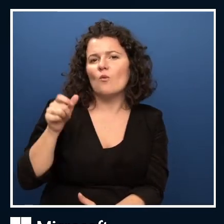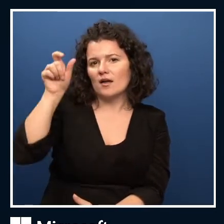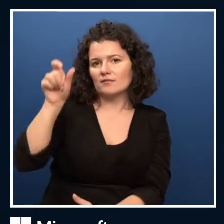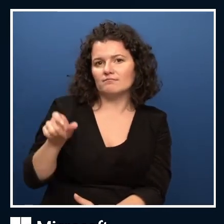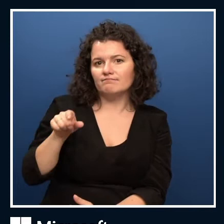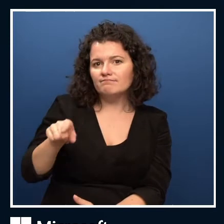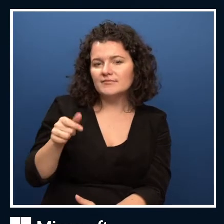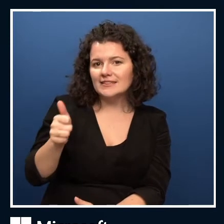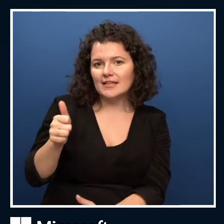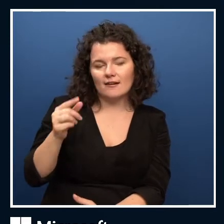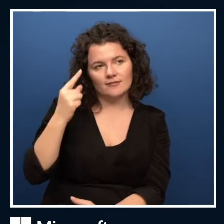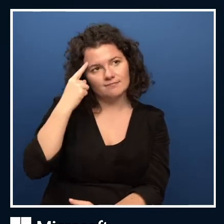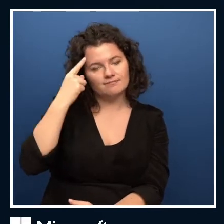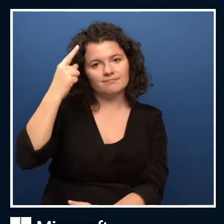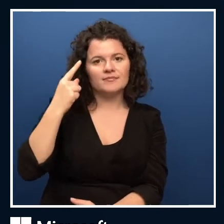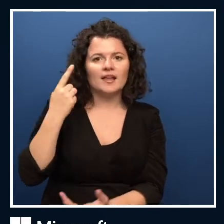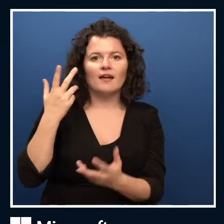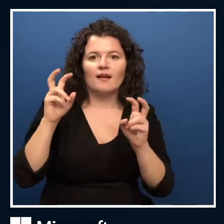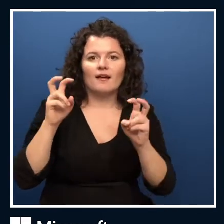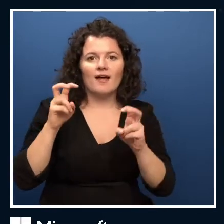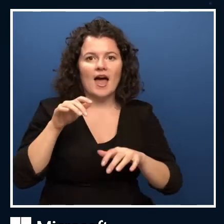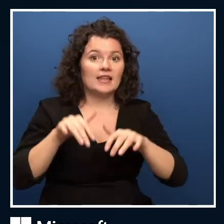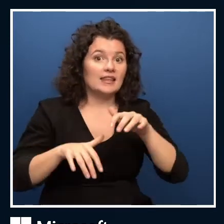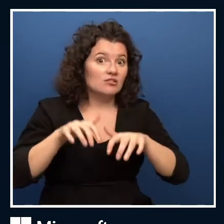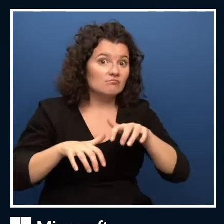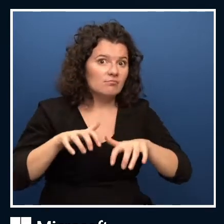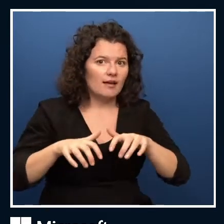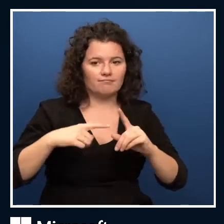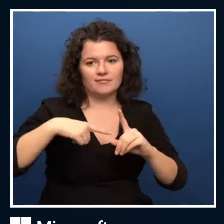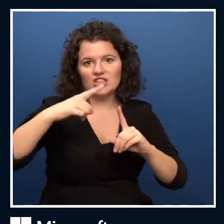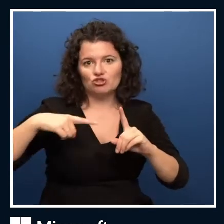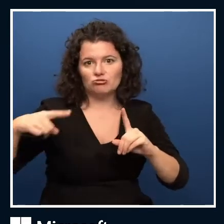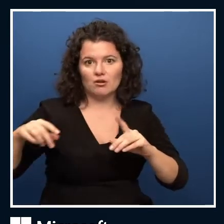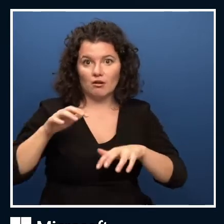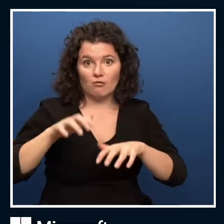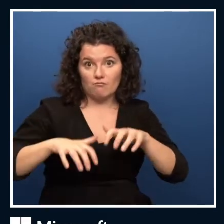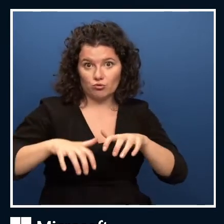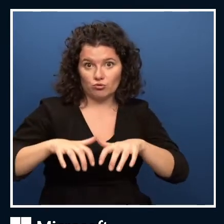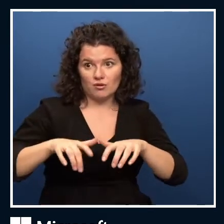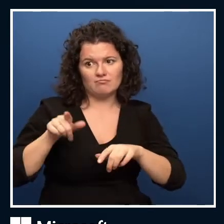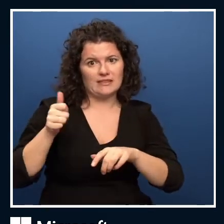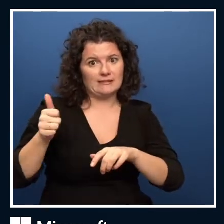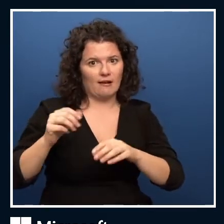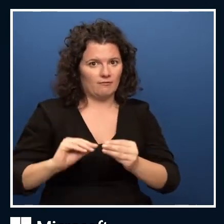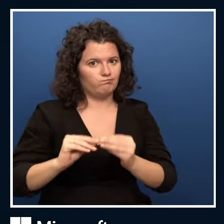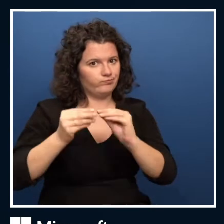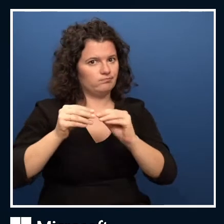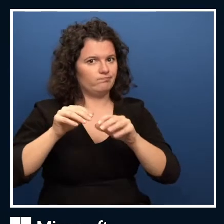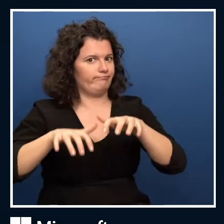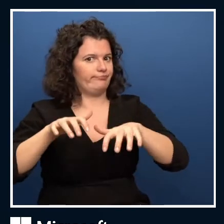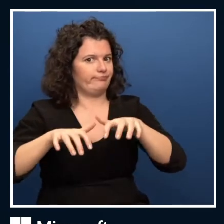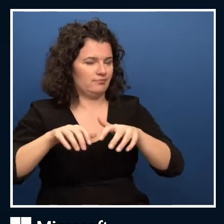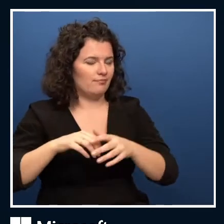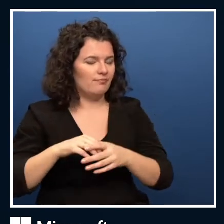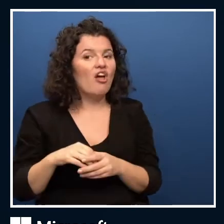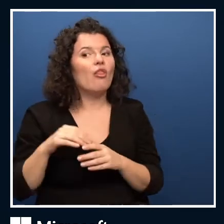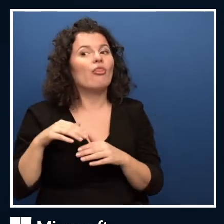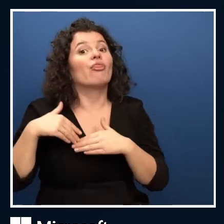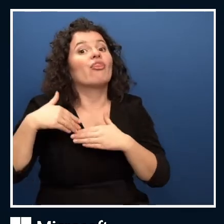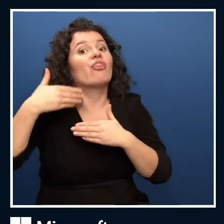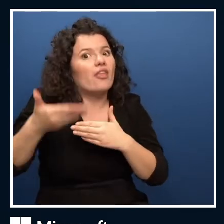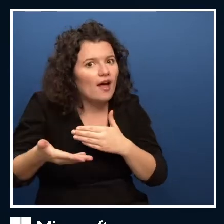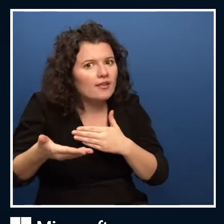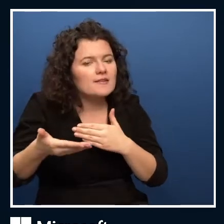digital computer, he spent some time creating some really